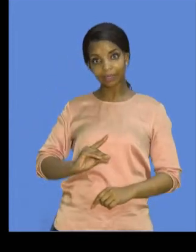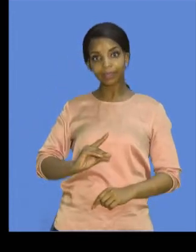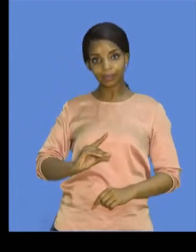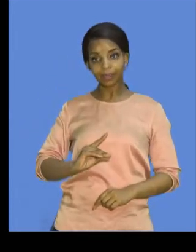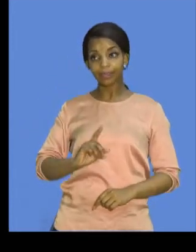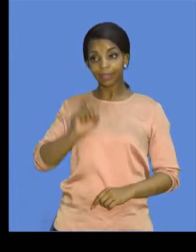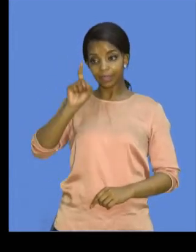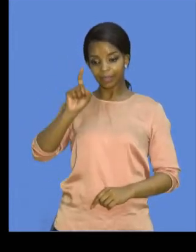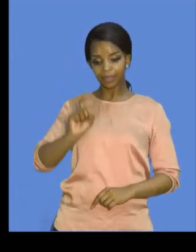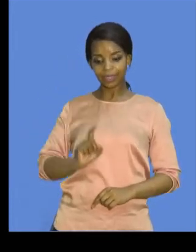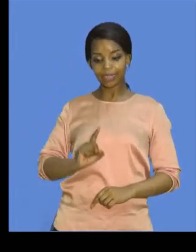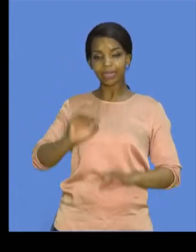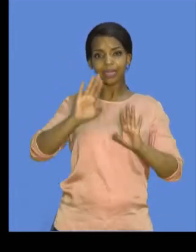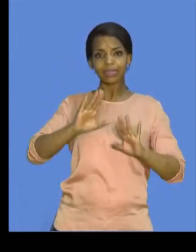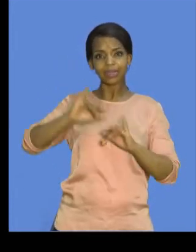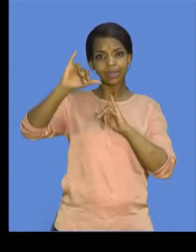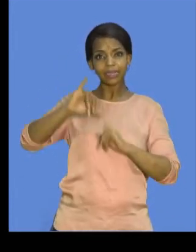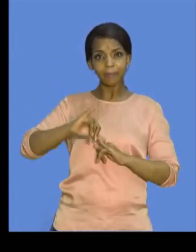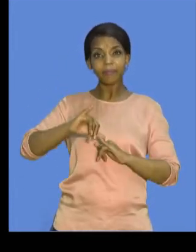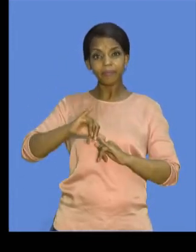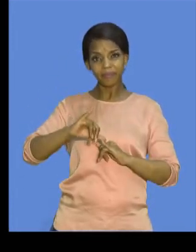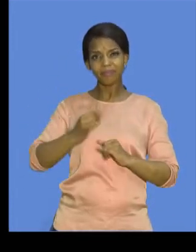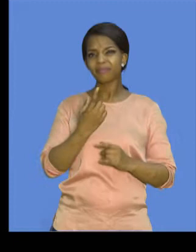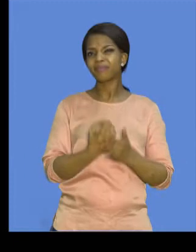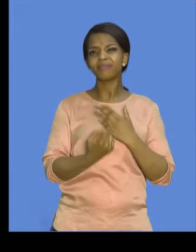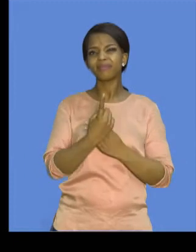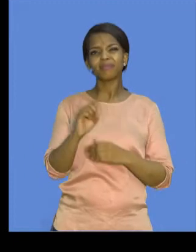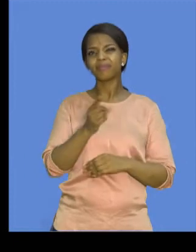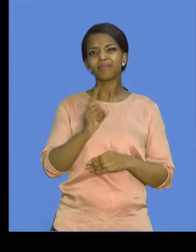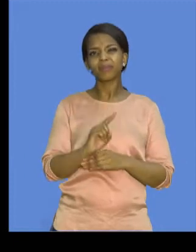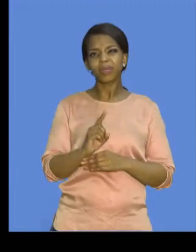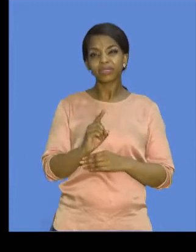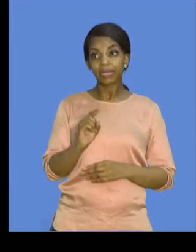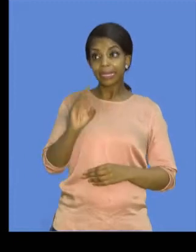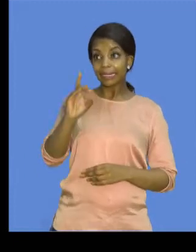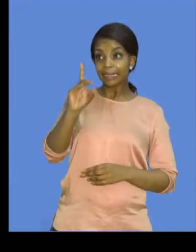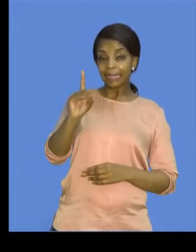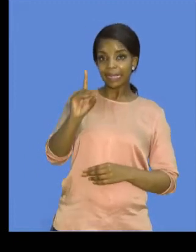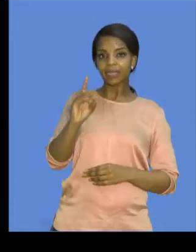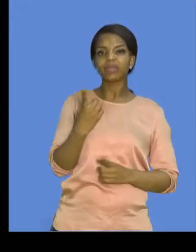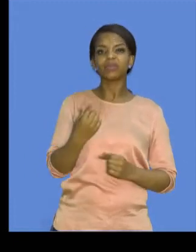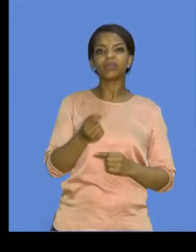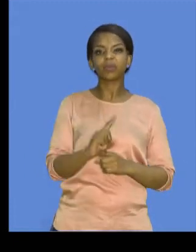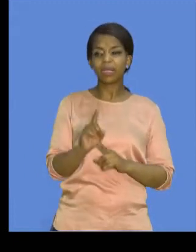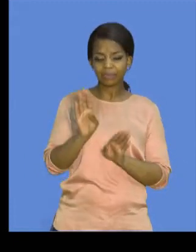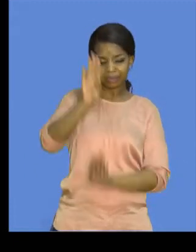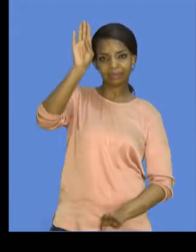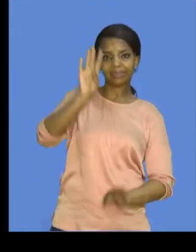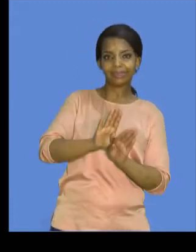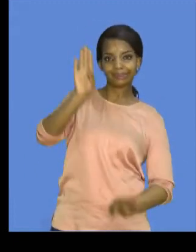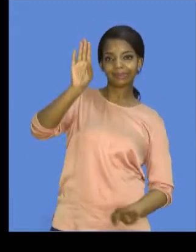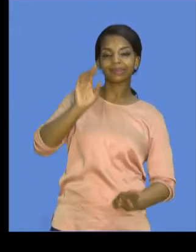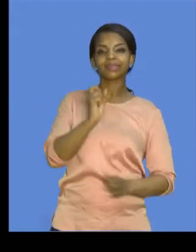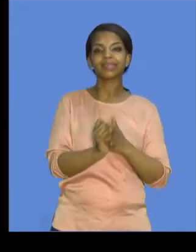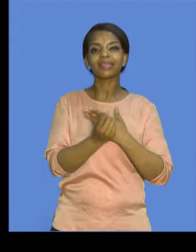C and D are like. What's going to happen? D is actually going to repel C away from